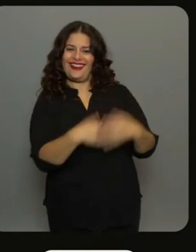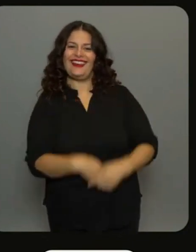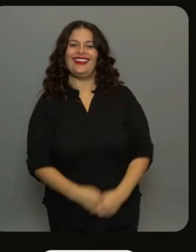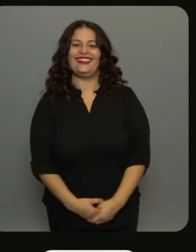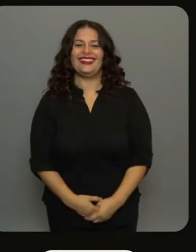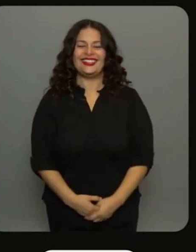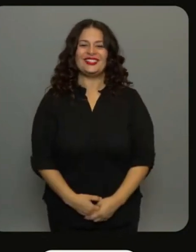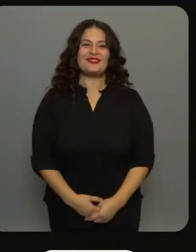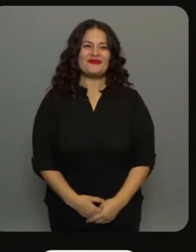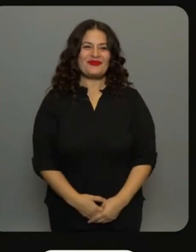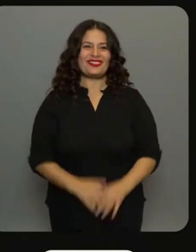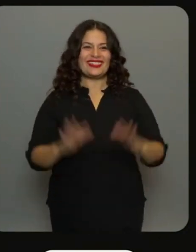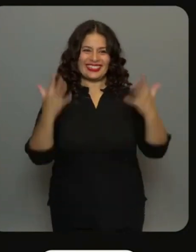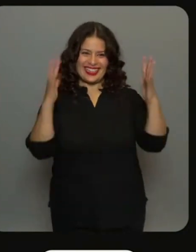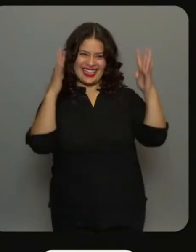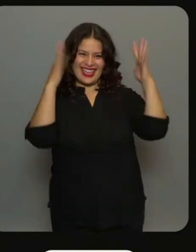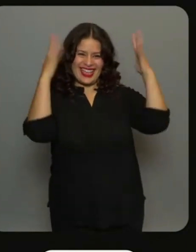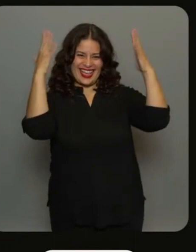moment.